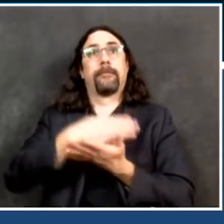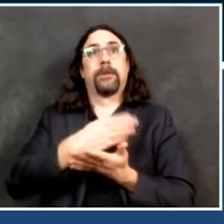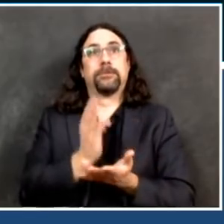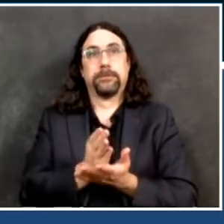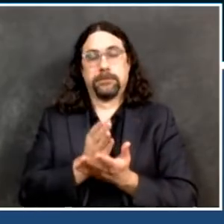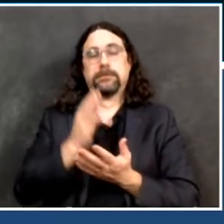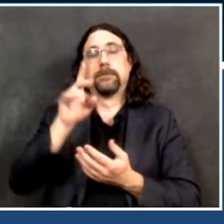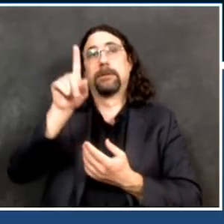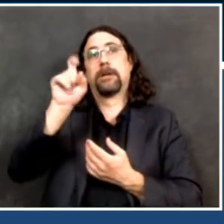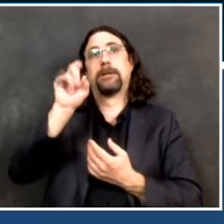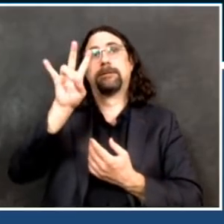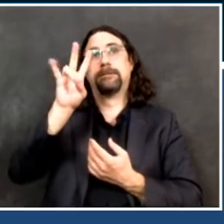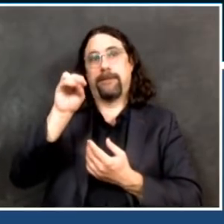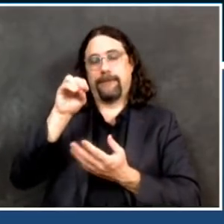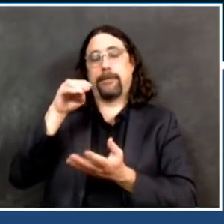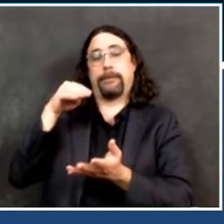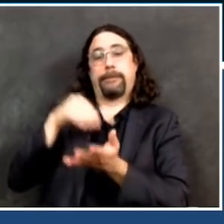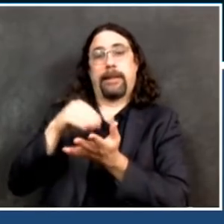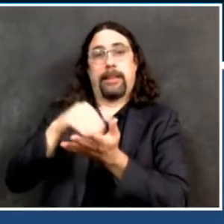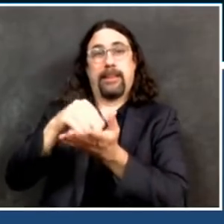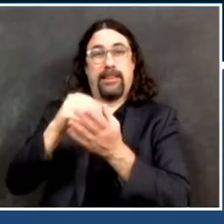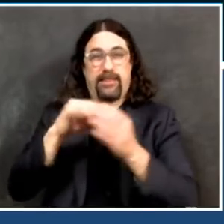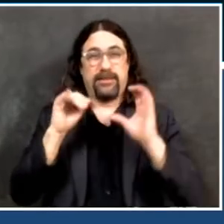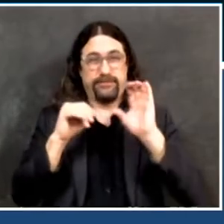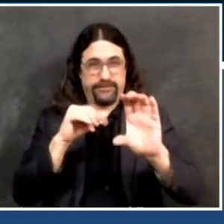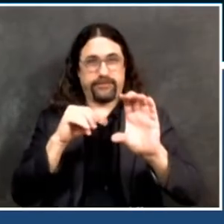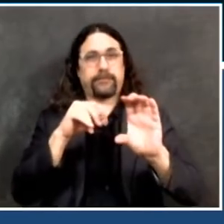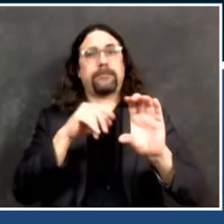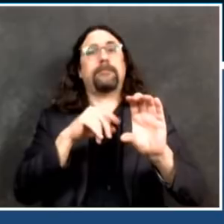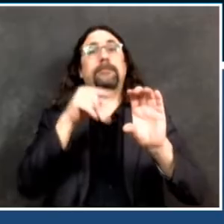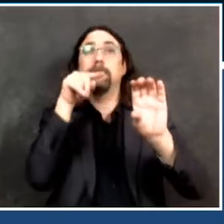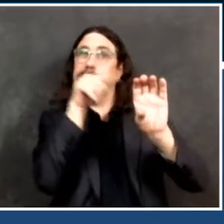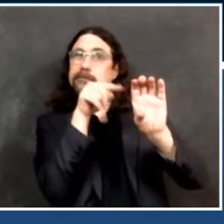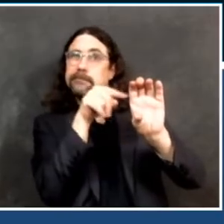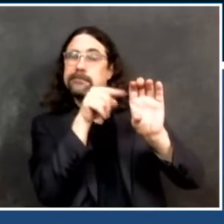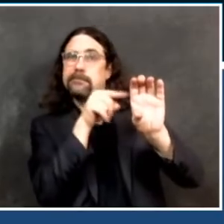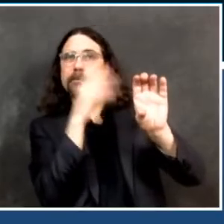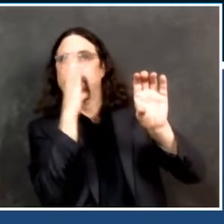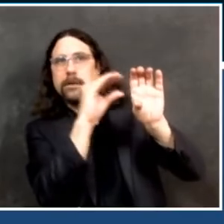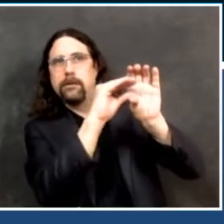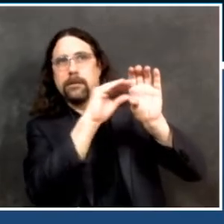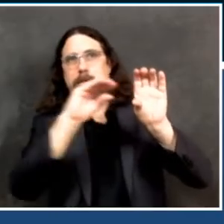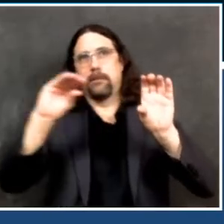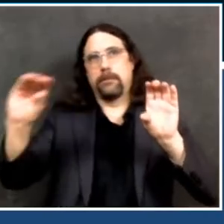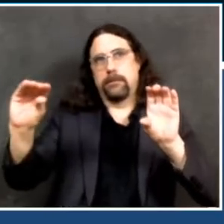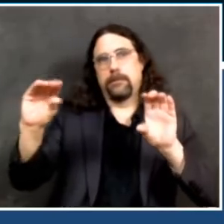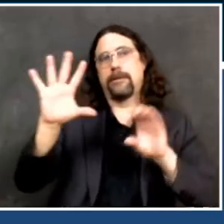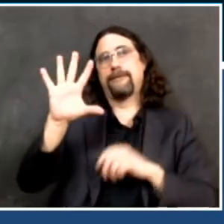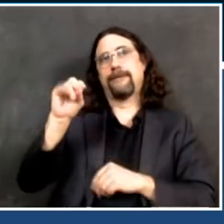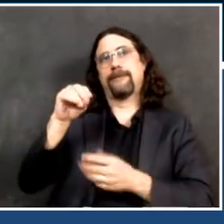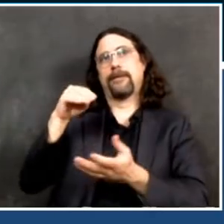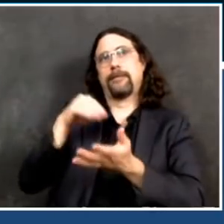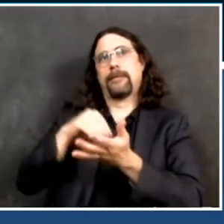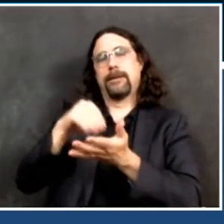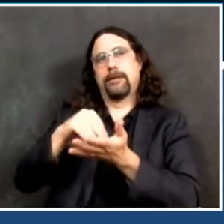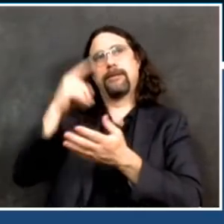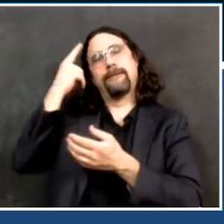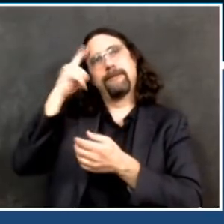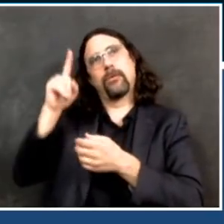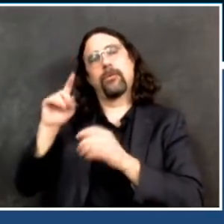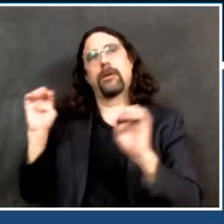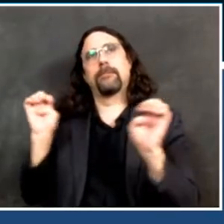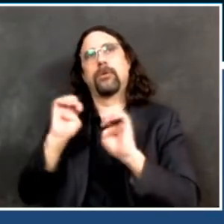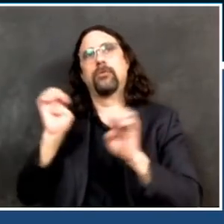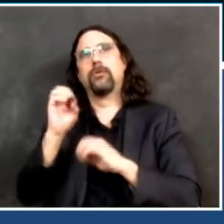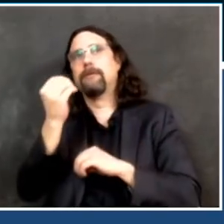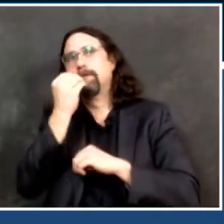million shelf-stable meals. This means we'll have a fail-safe. We'll have a reserve that's just for New York City